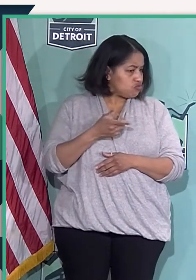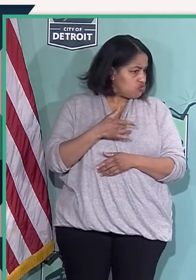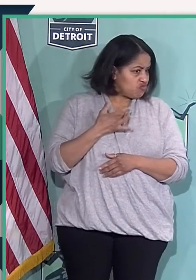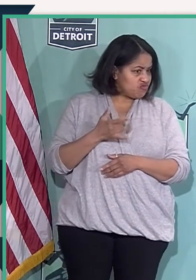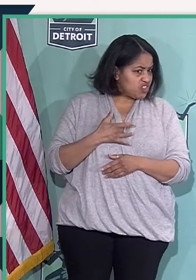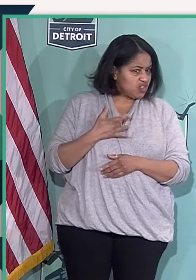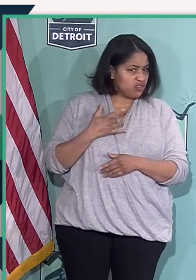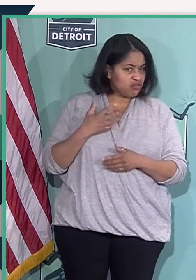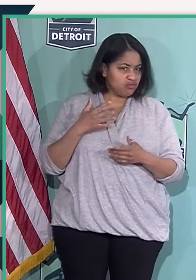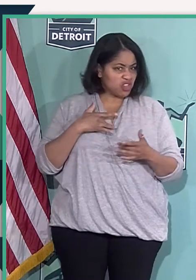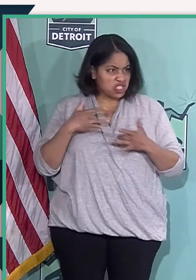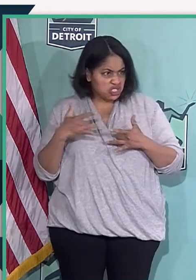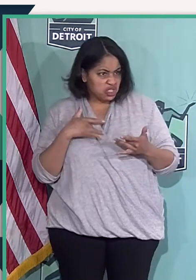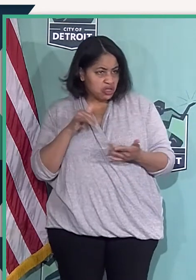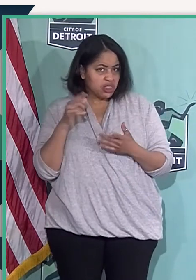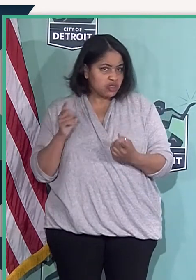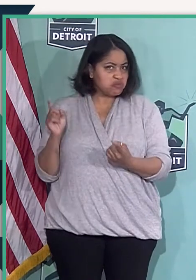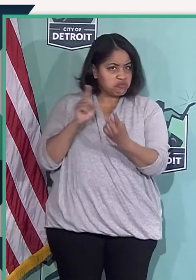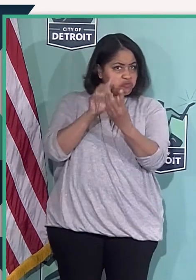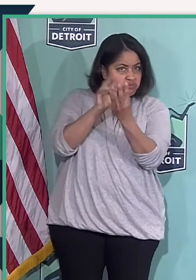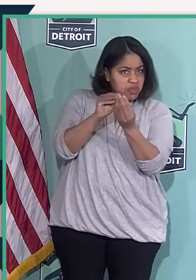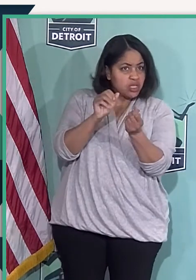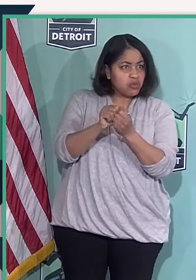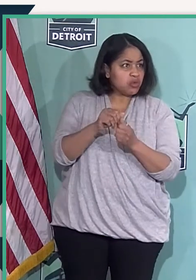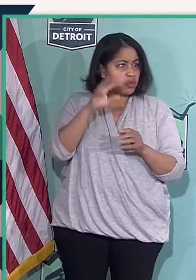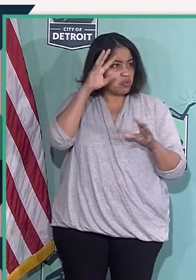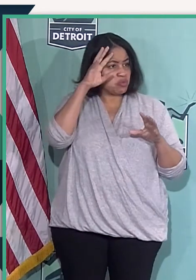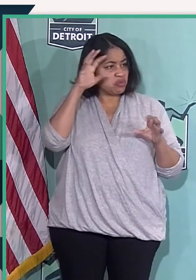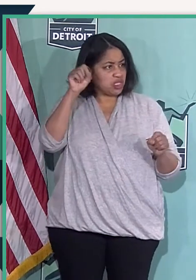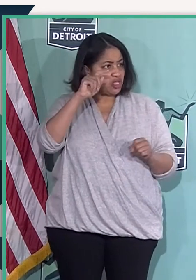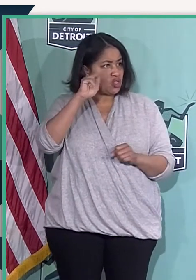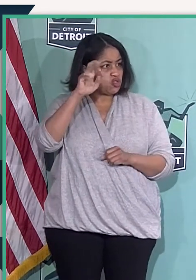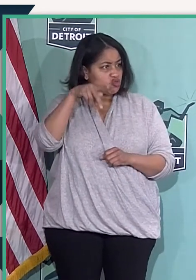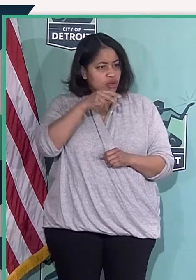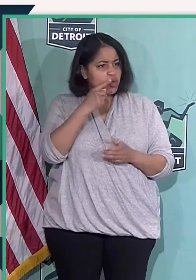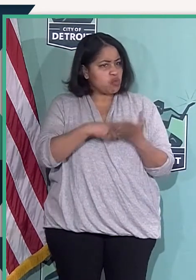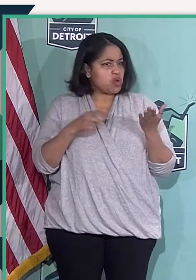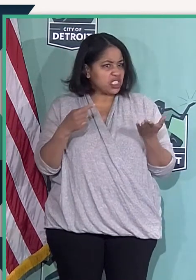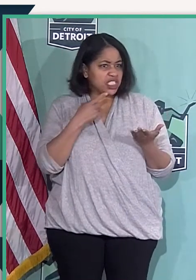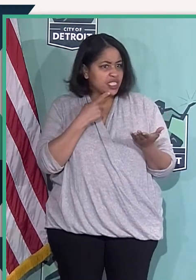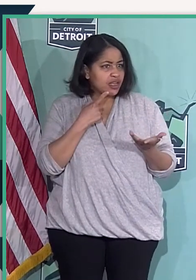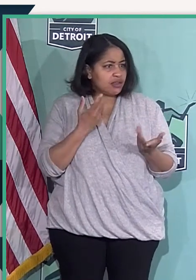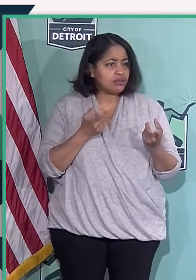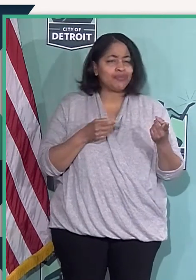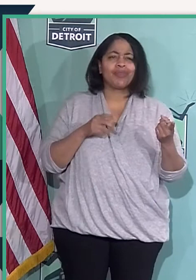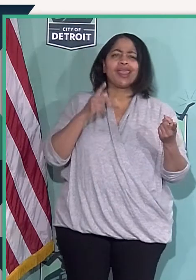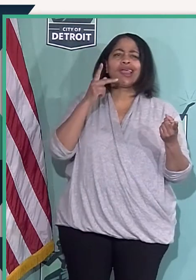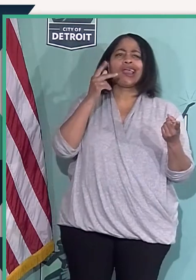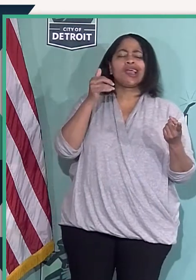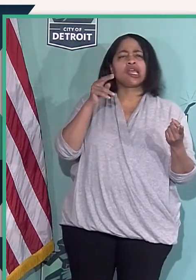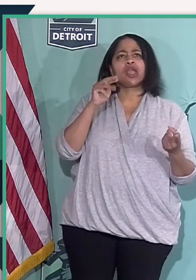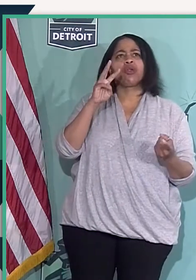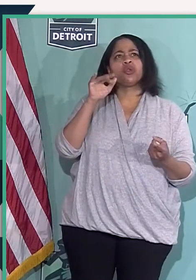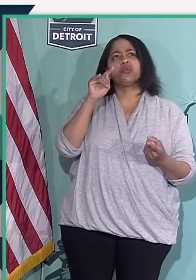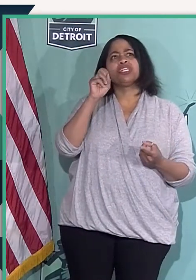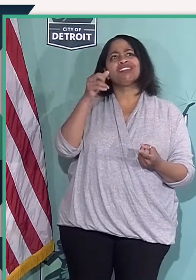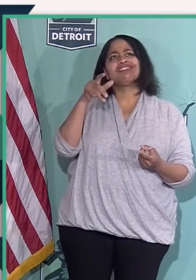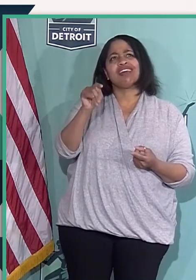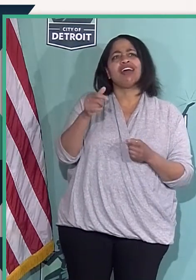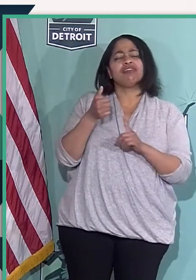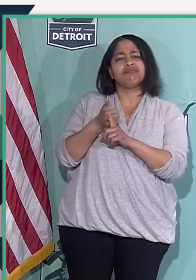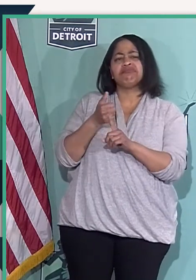President Trump and the positive thing that she said about him. Karen Whitsett is